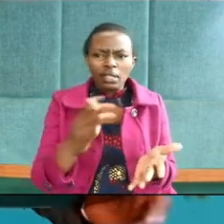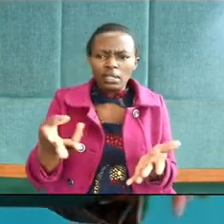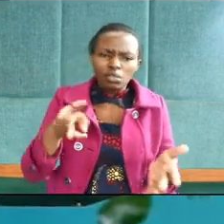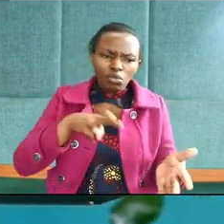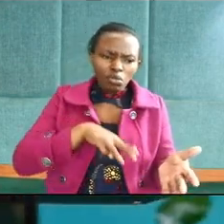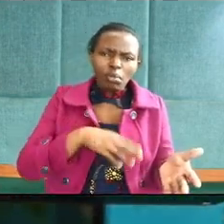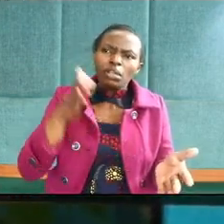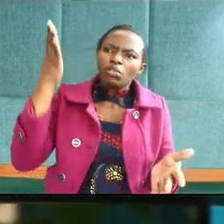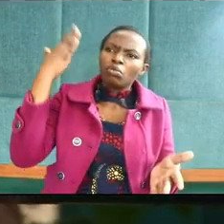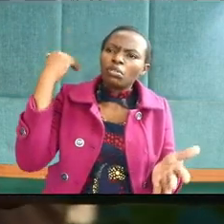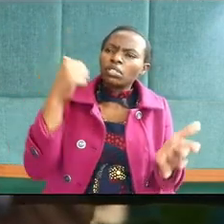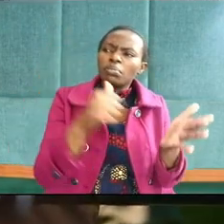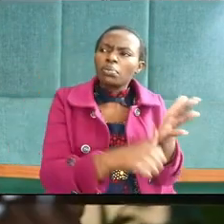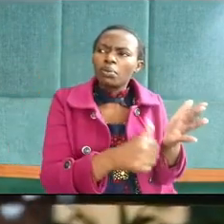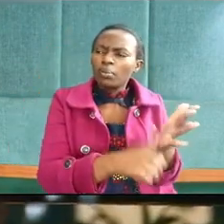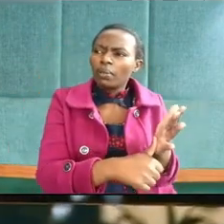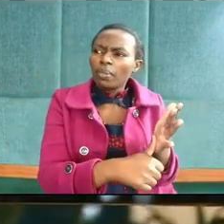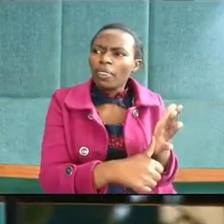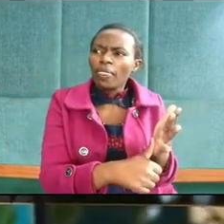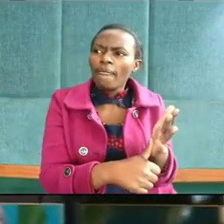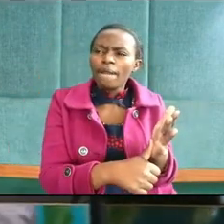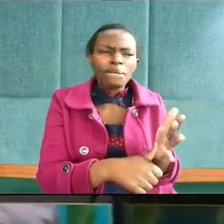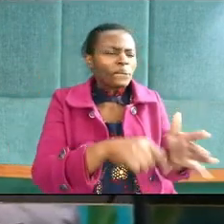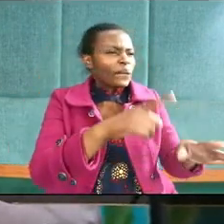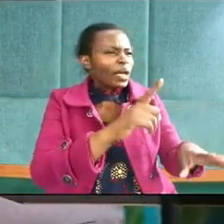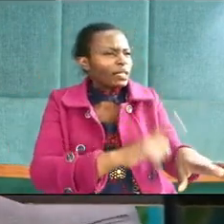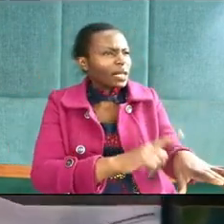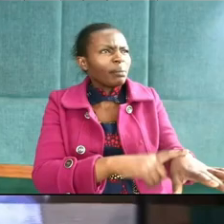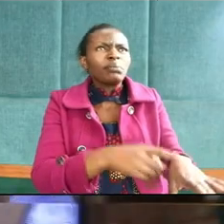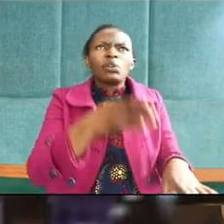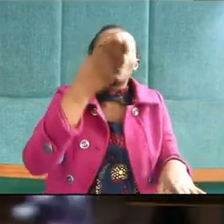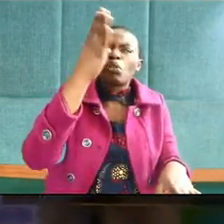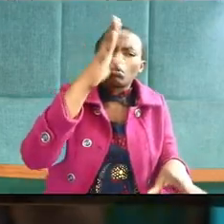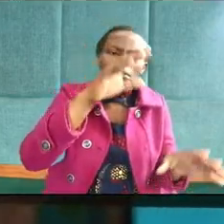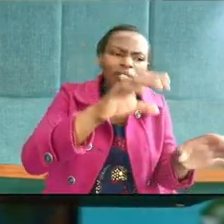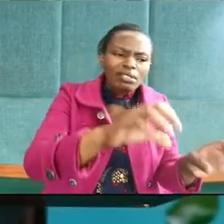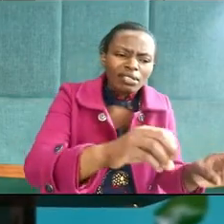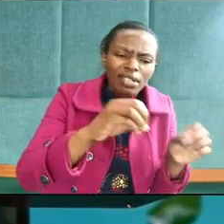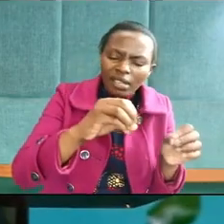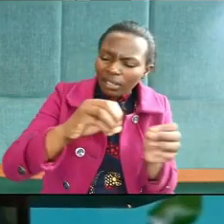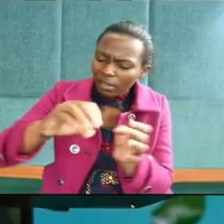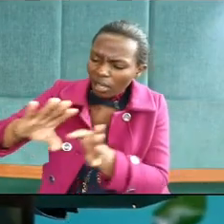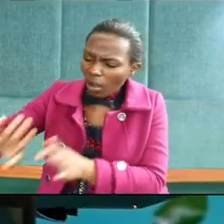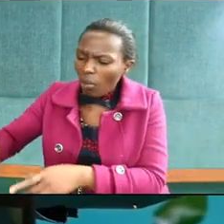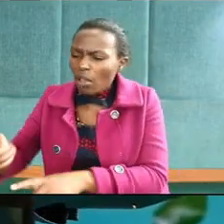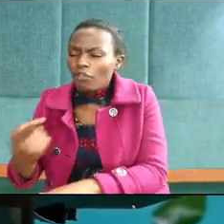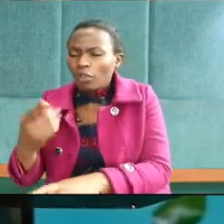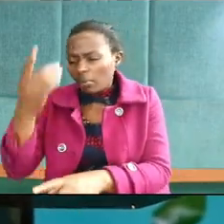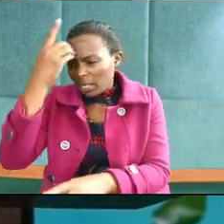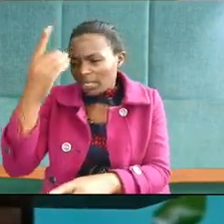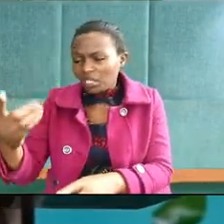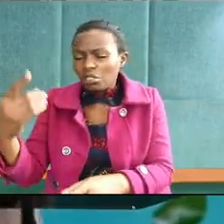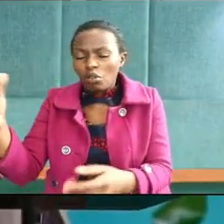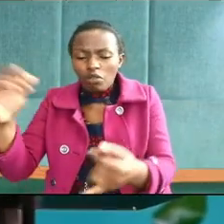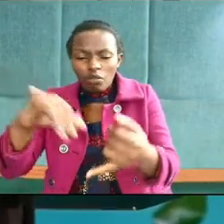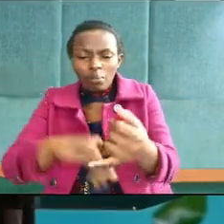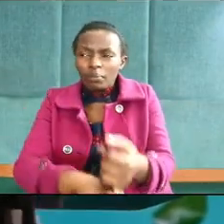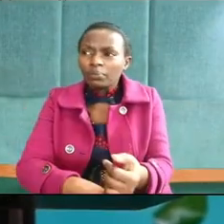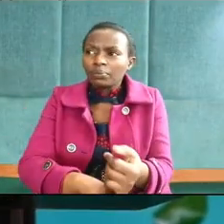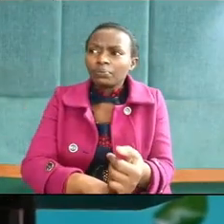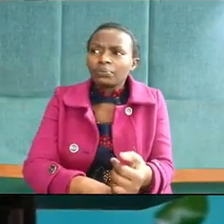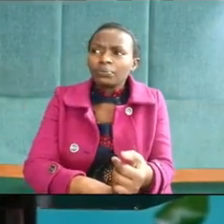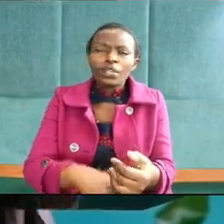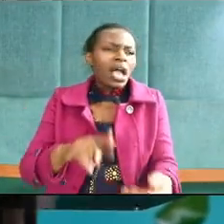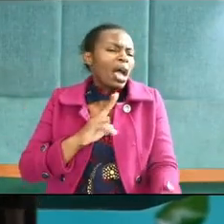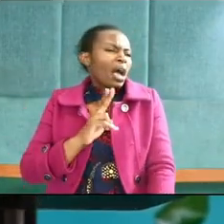You see, when God is removed from the decisions of marriage, we will